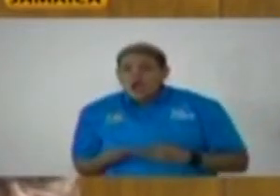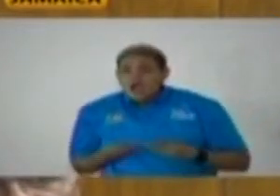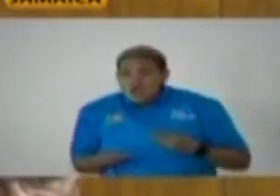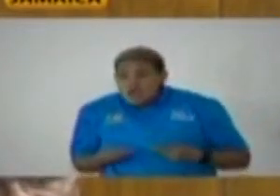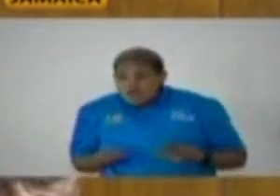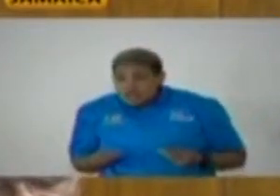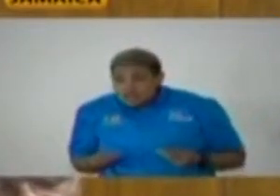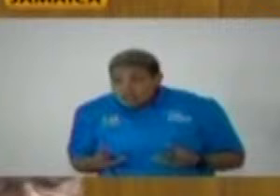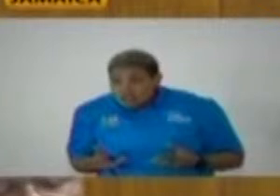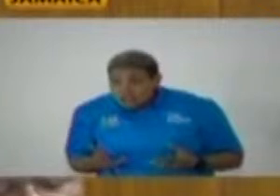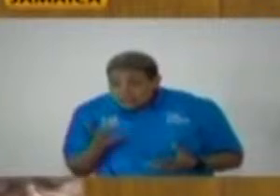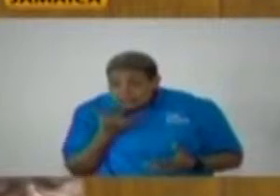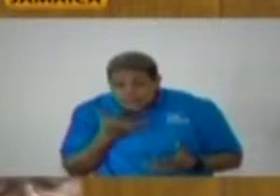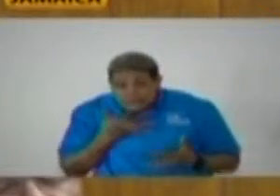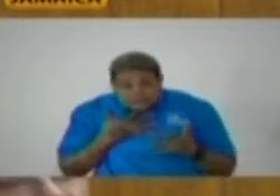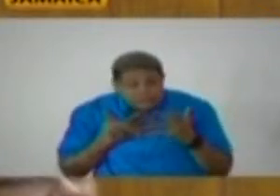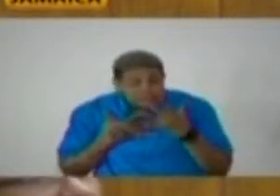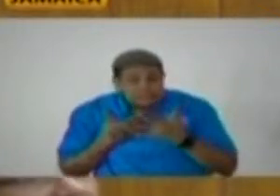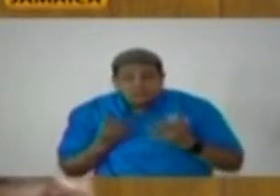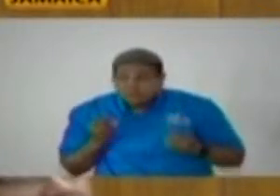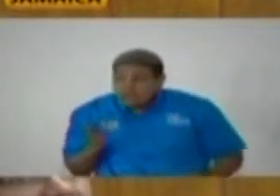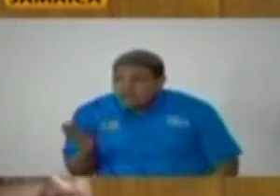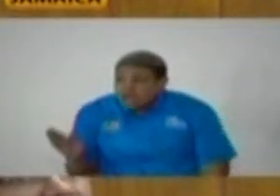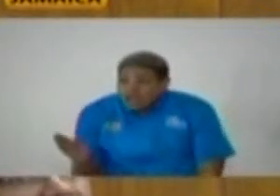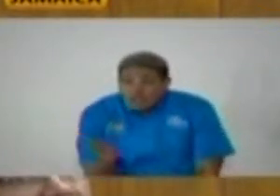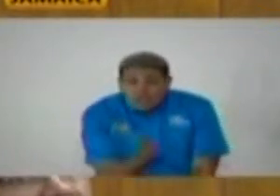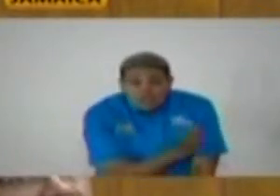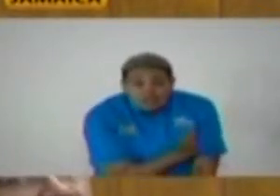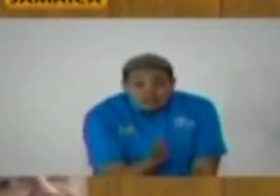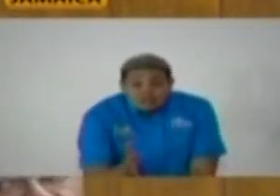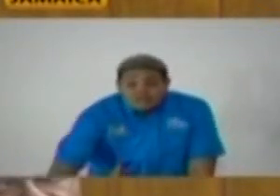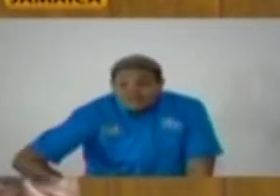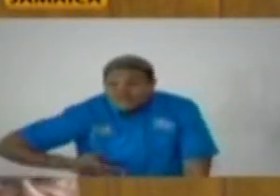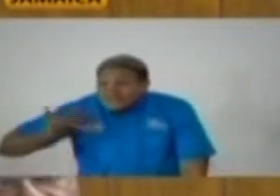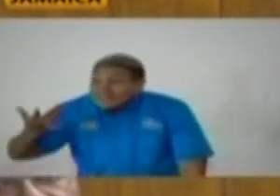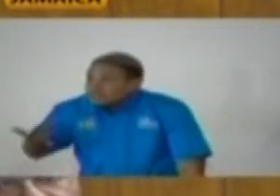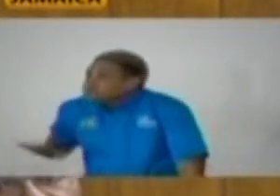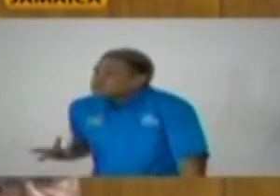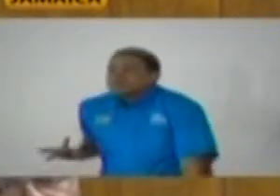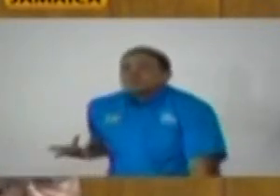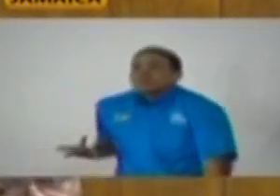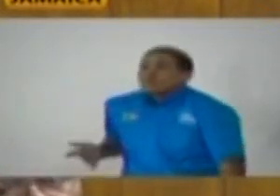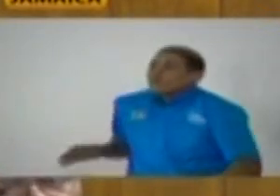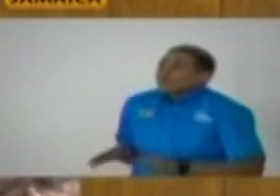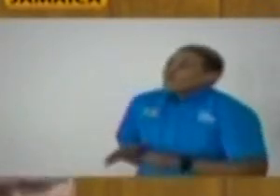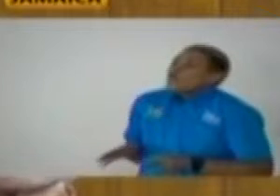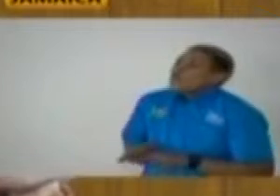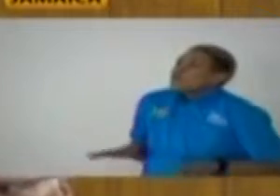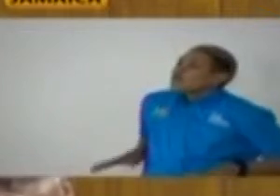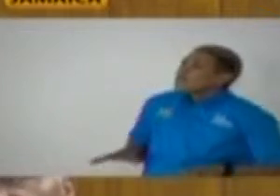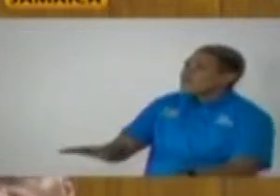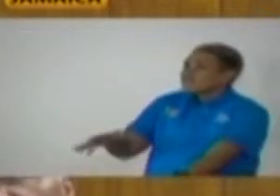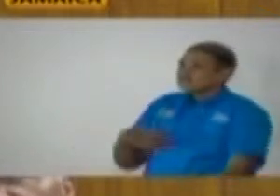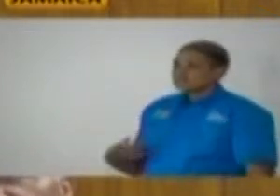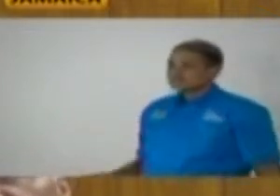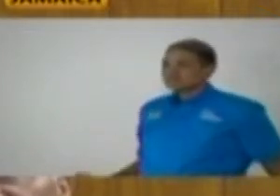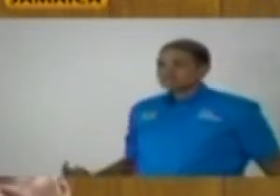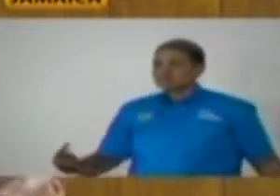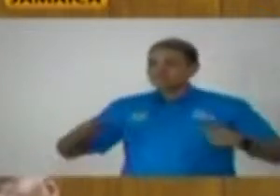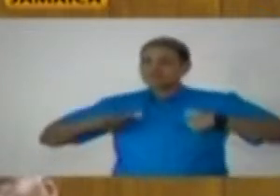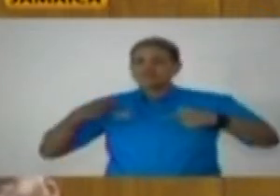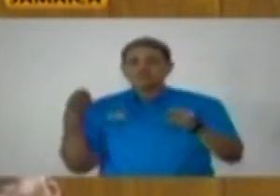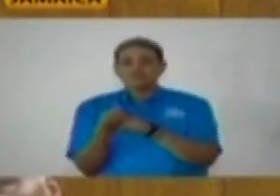meet. They can't. They don't feel it. They don't feel this performance and